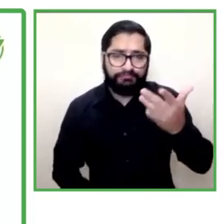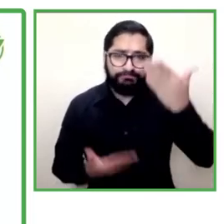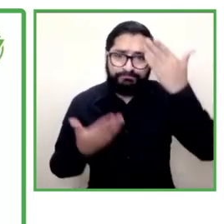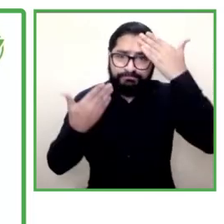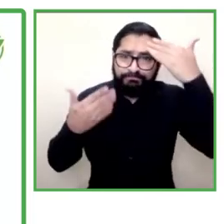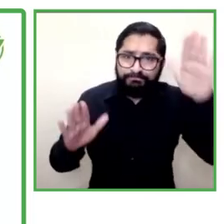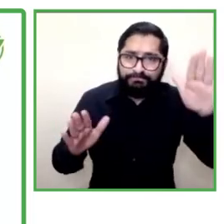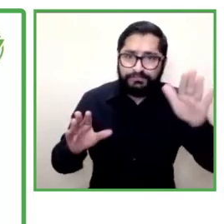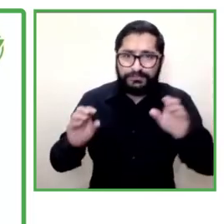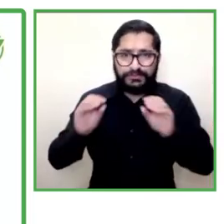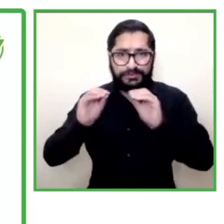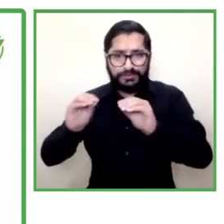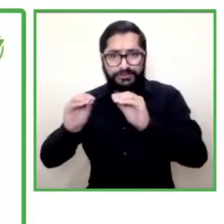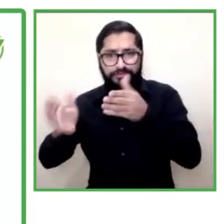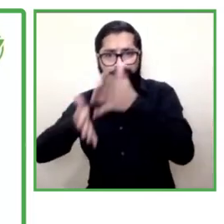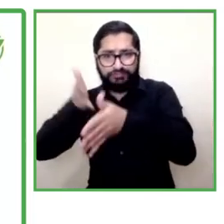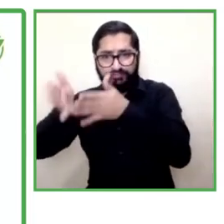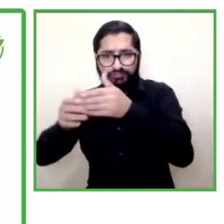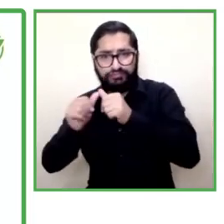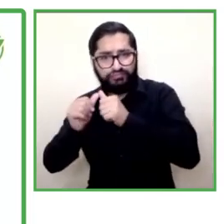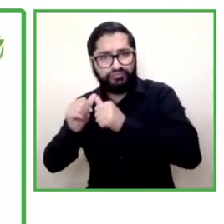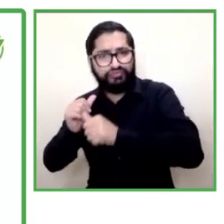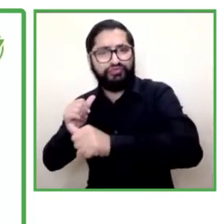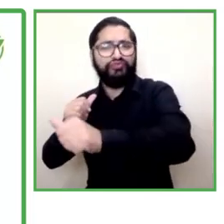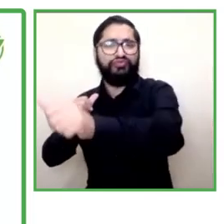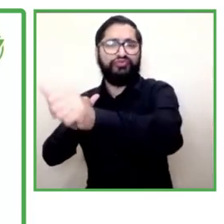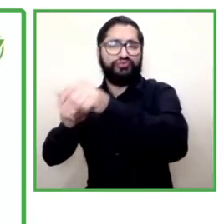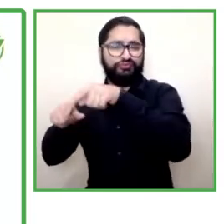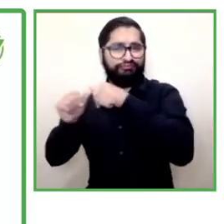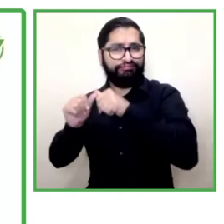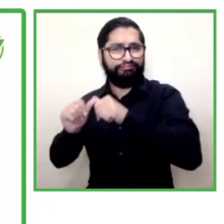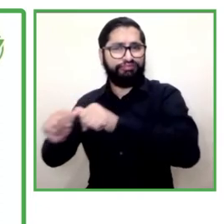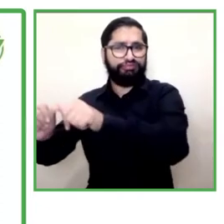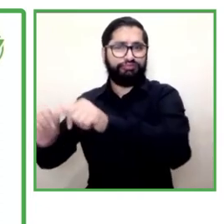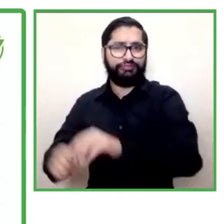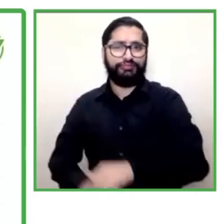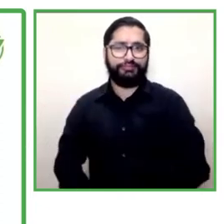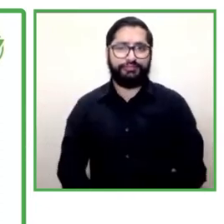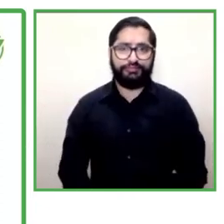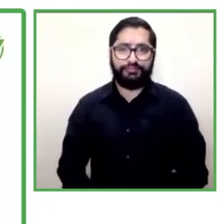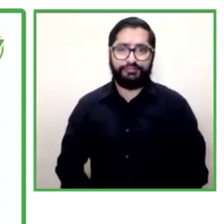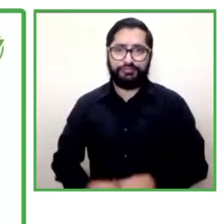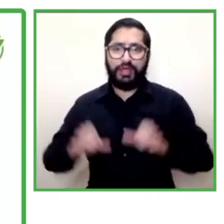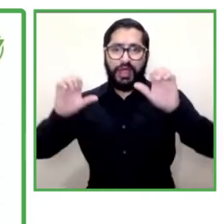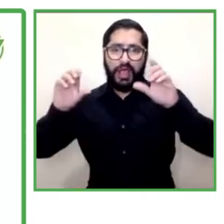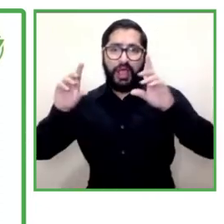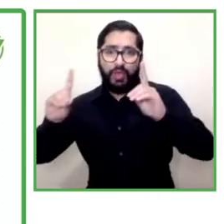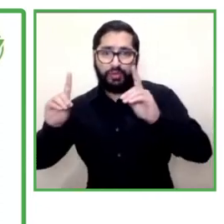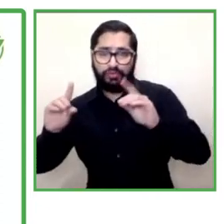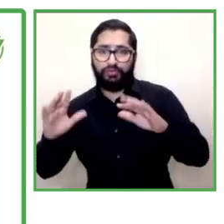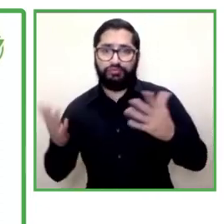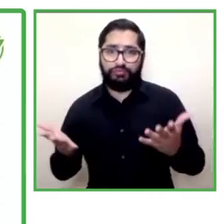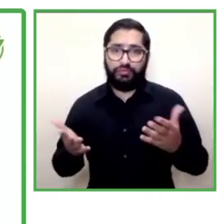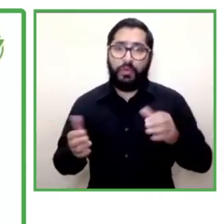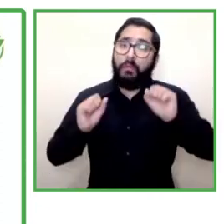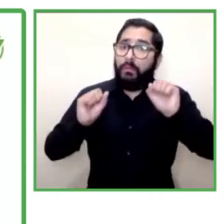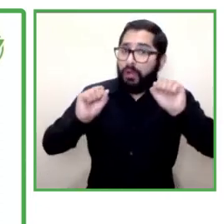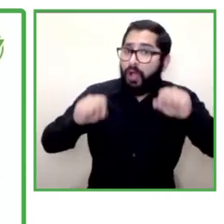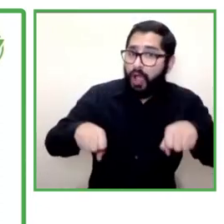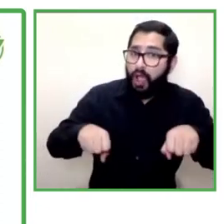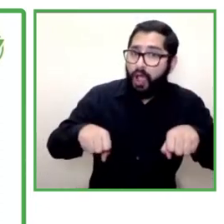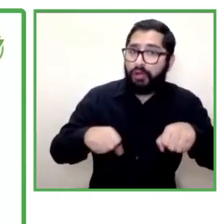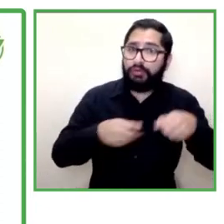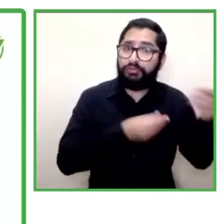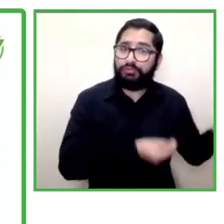would typically still today give you a book. And those books are like trying to teach you to dance Argentinian